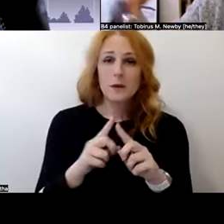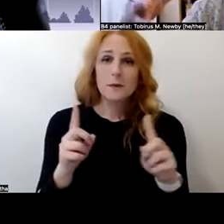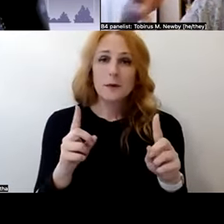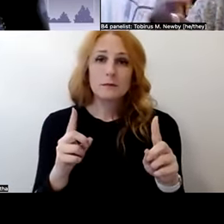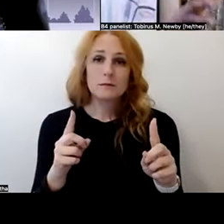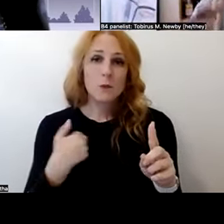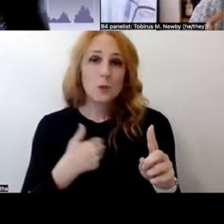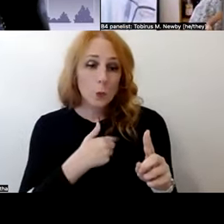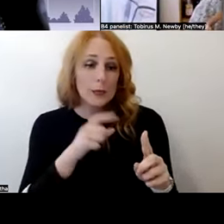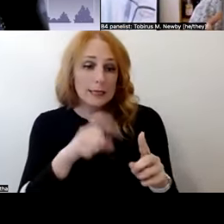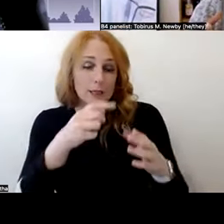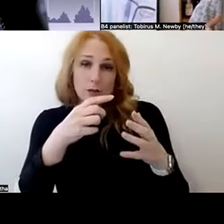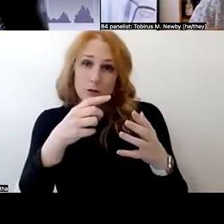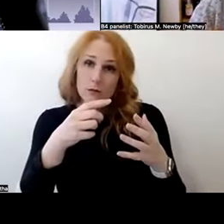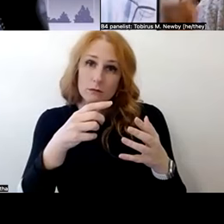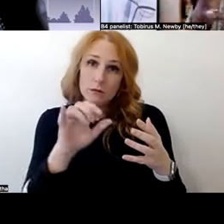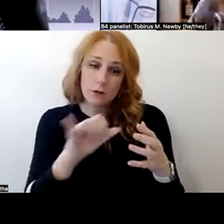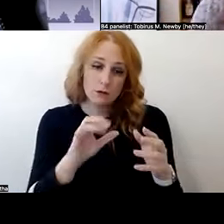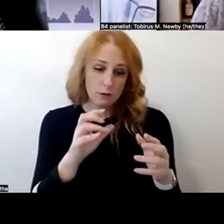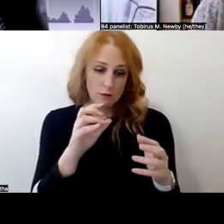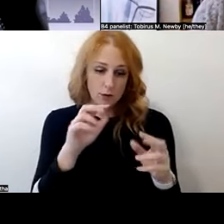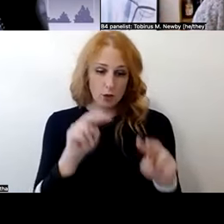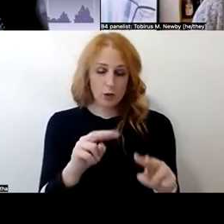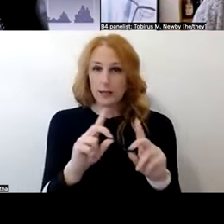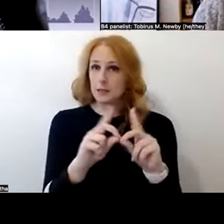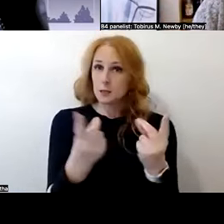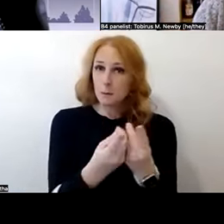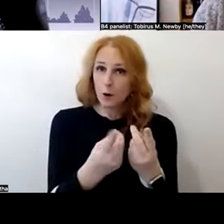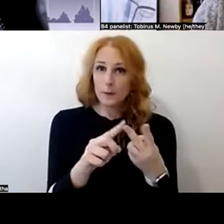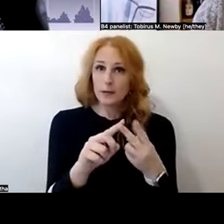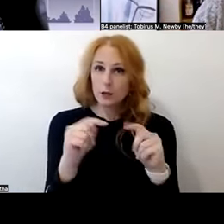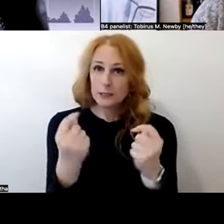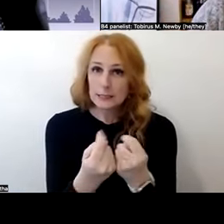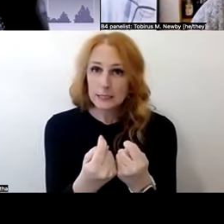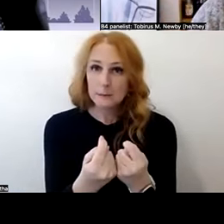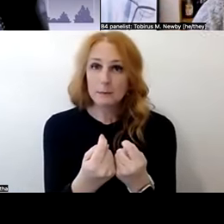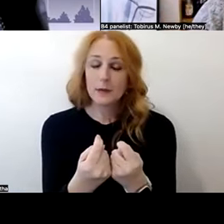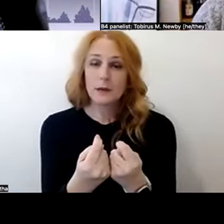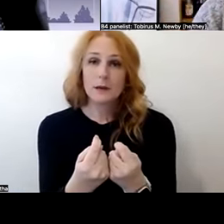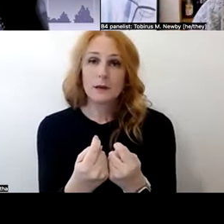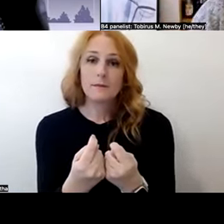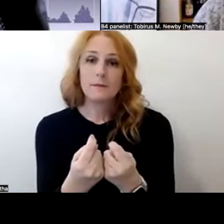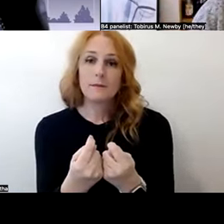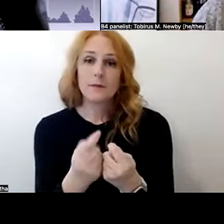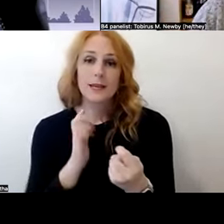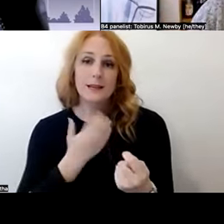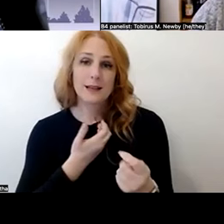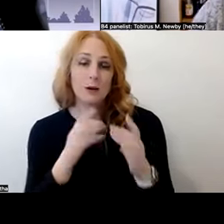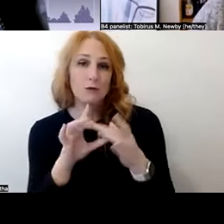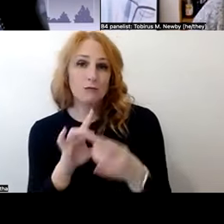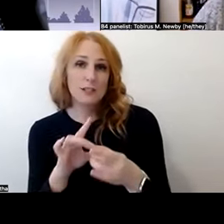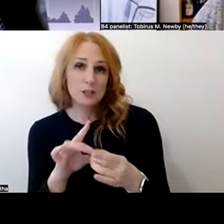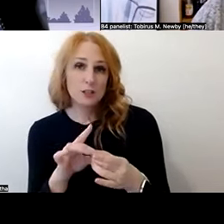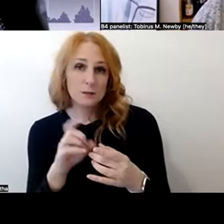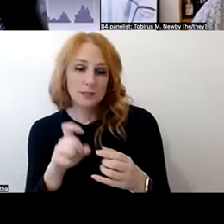we also need to break it down to our department. We also need to break it down to our team, our unit, and then in our relationship with other